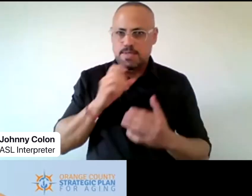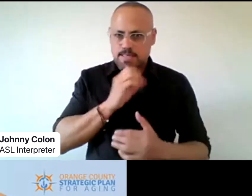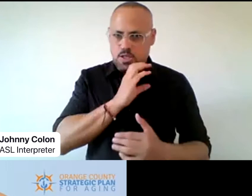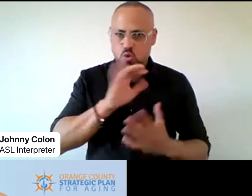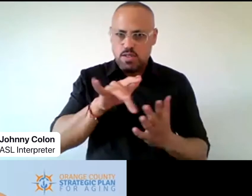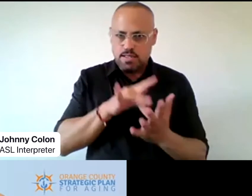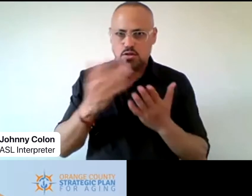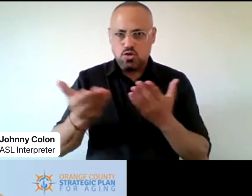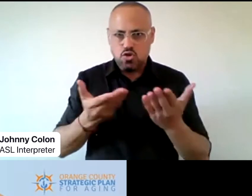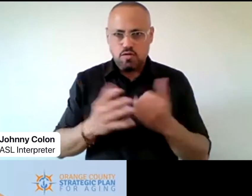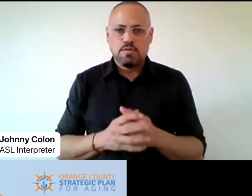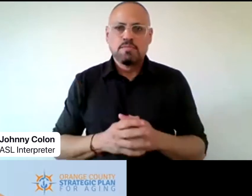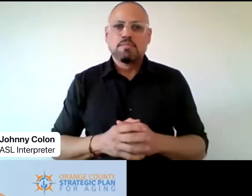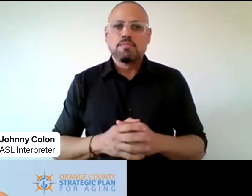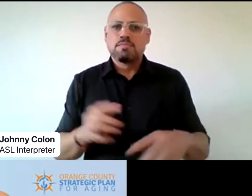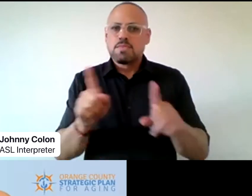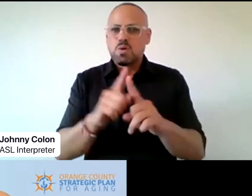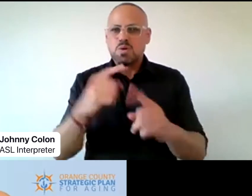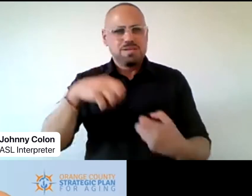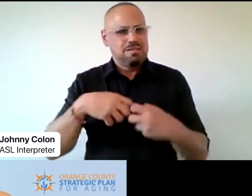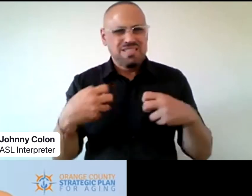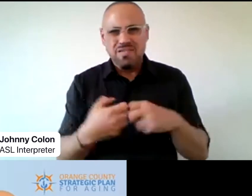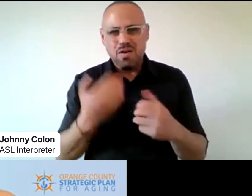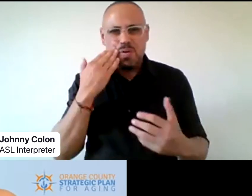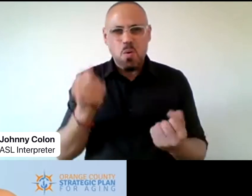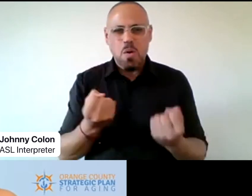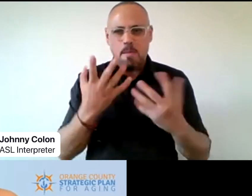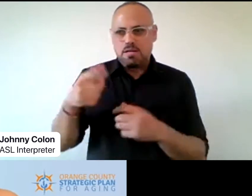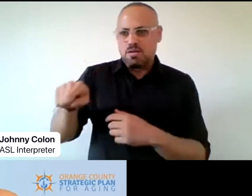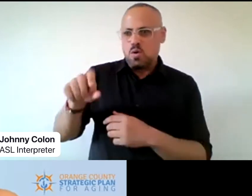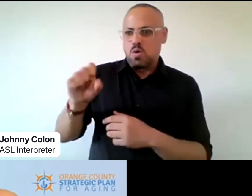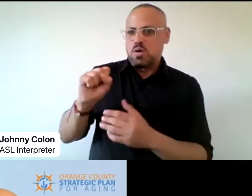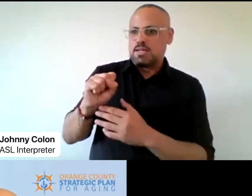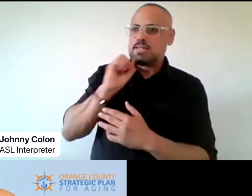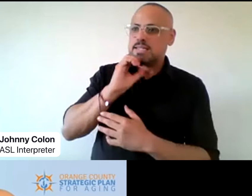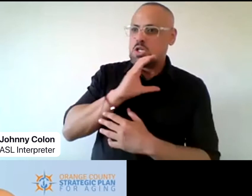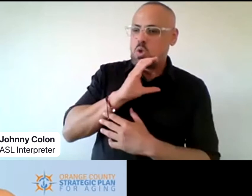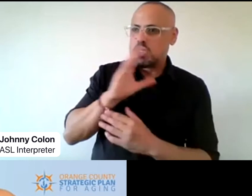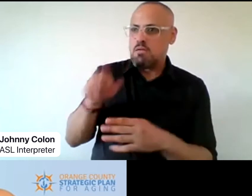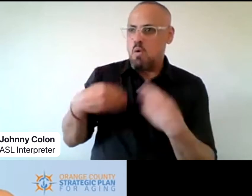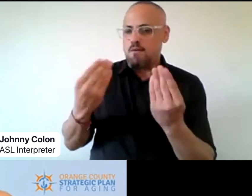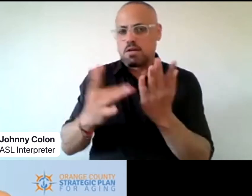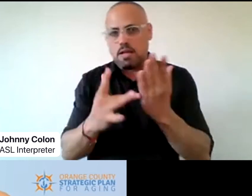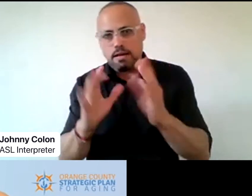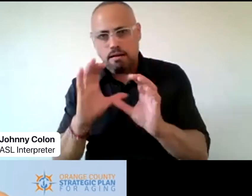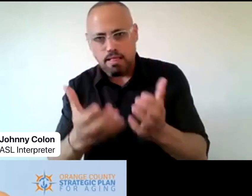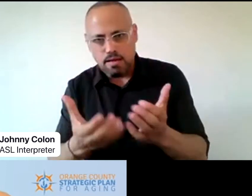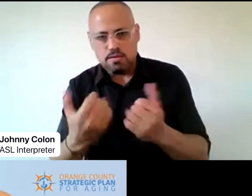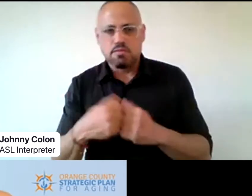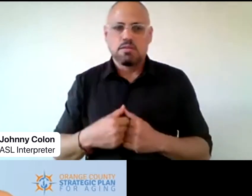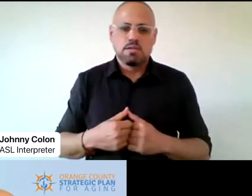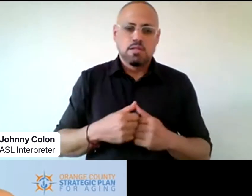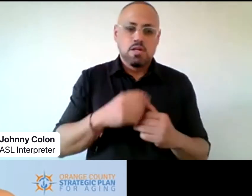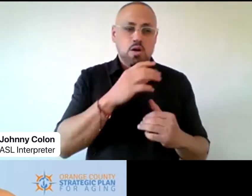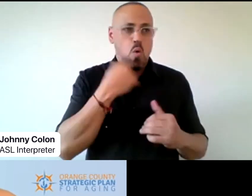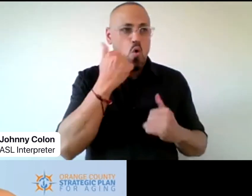And it's very difficult to know how many of those senior centers offer technology classes, how many older adults